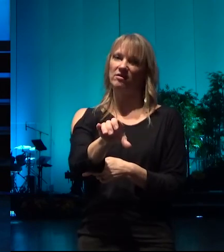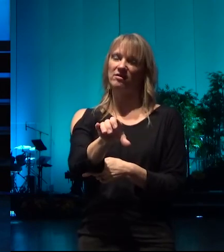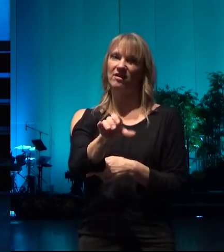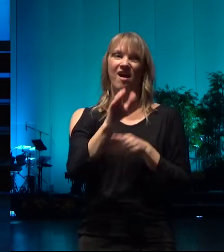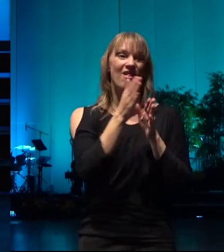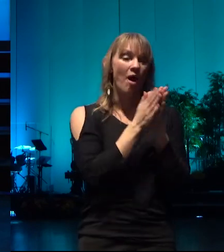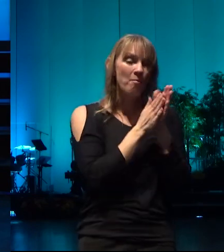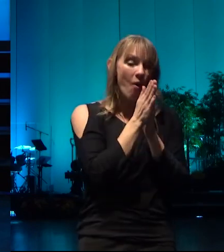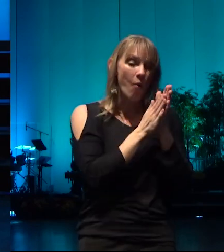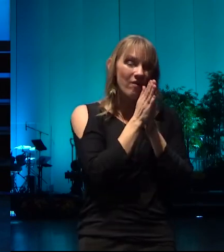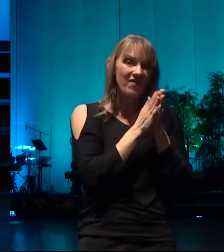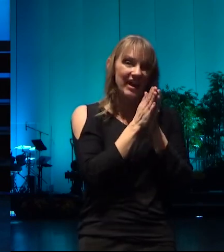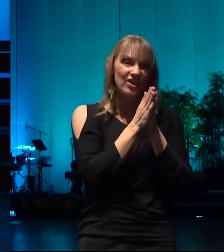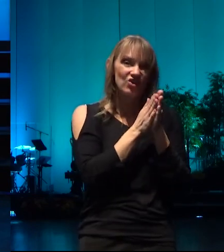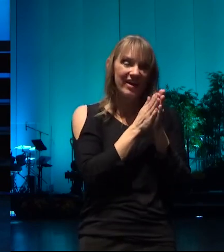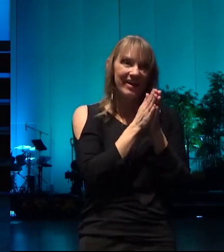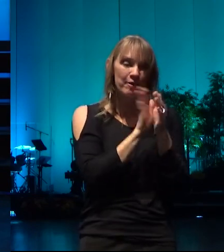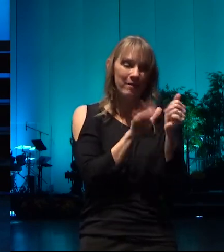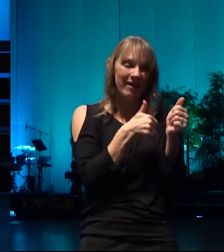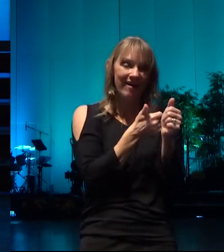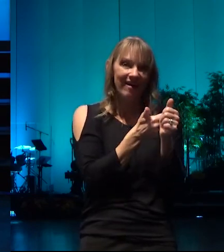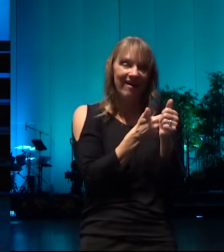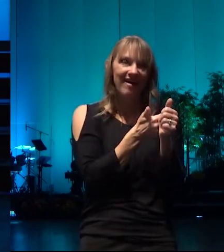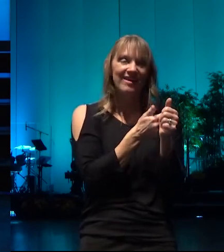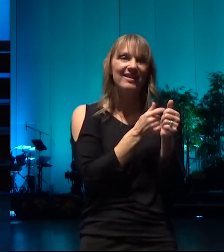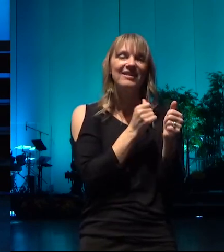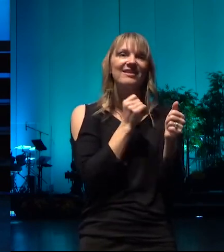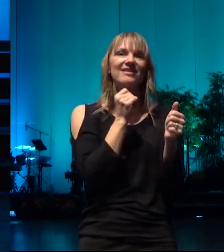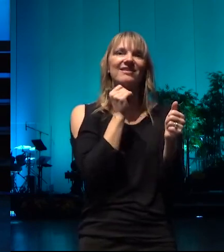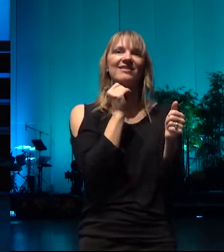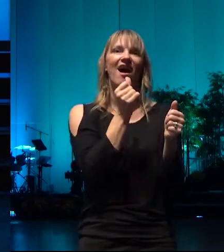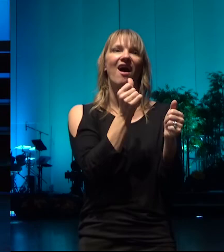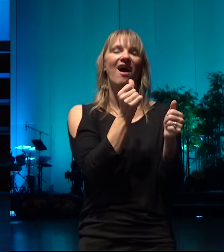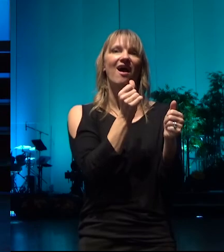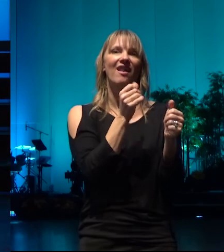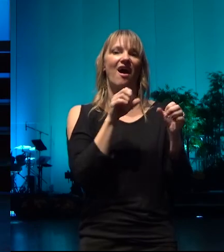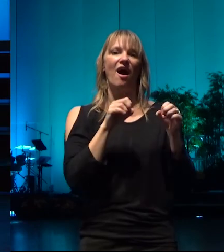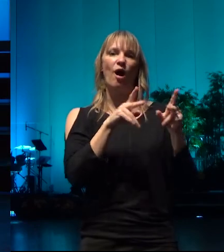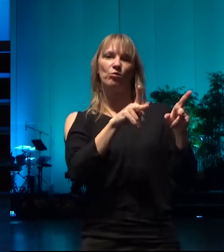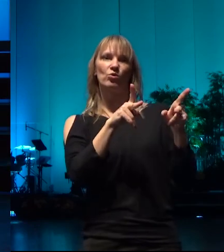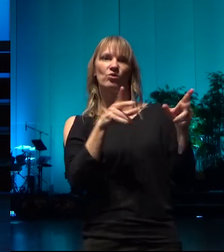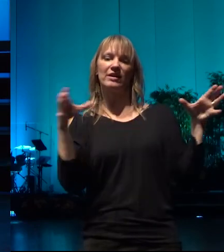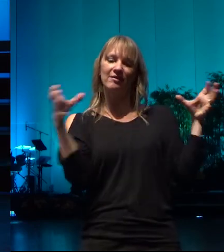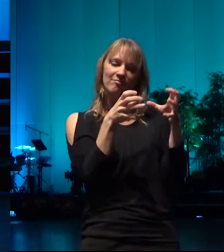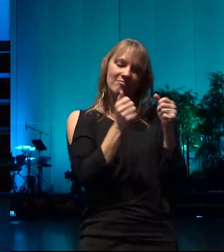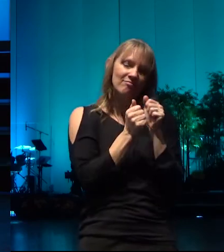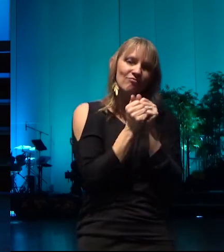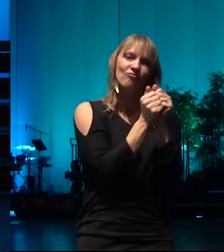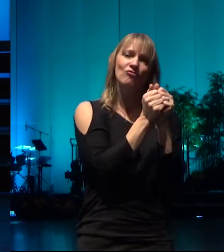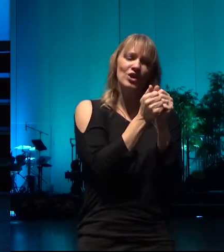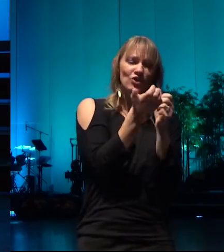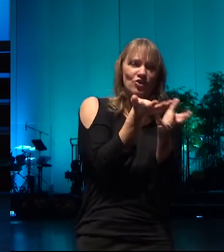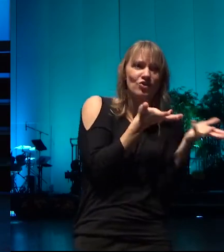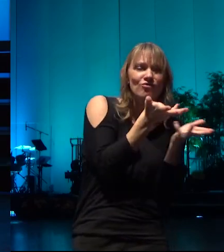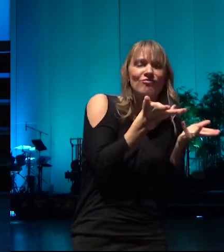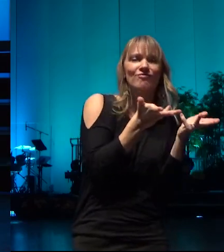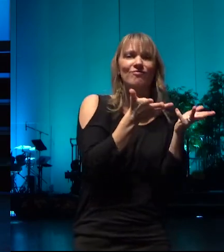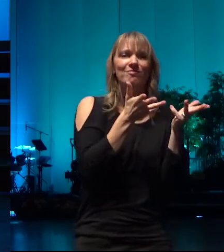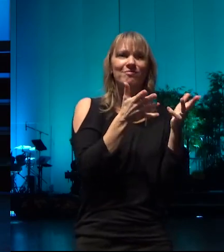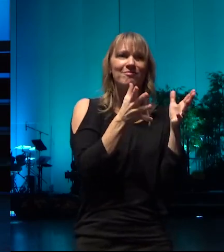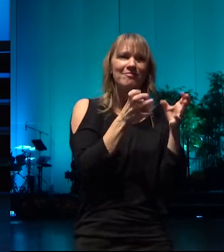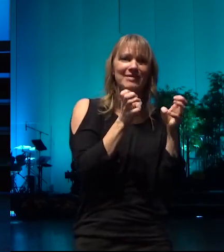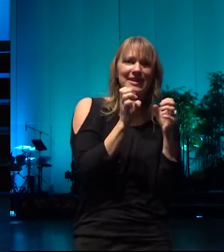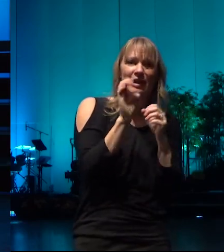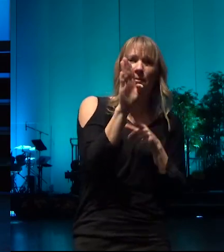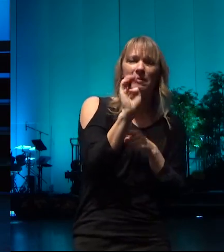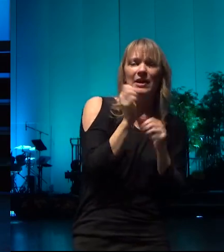force. The motivation that's underneath it is not an opportunity to come together and share and be